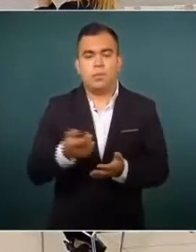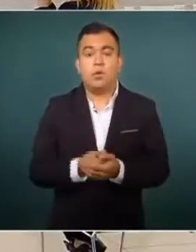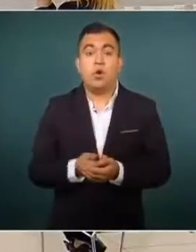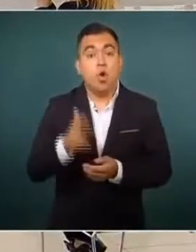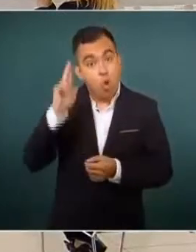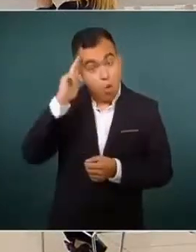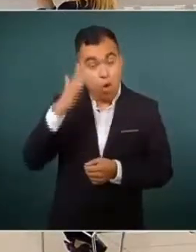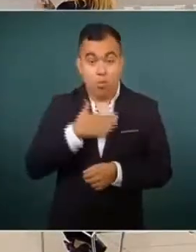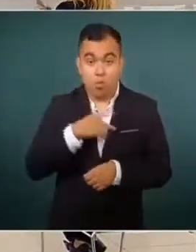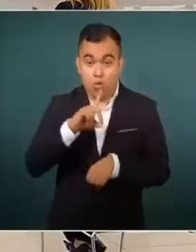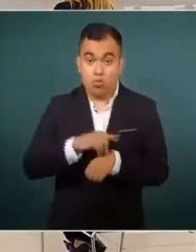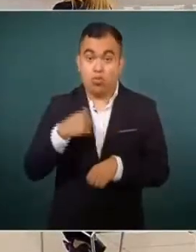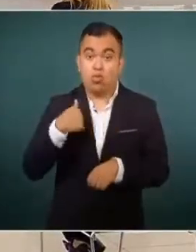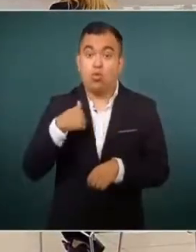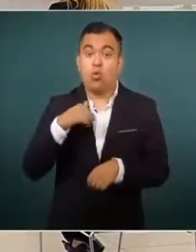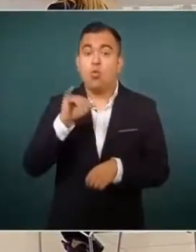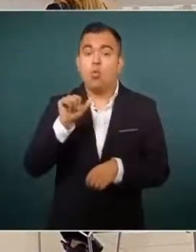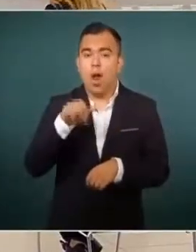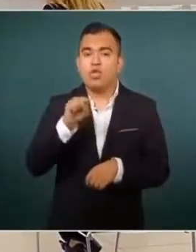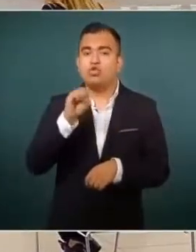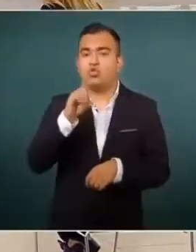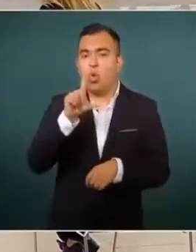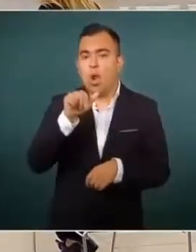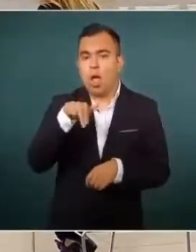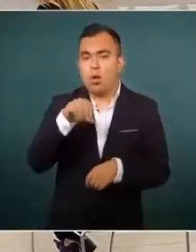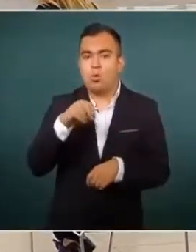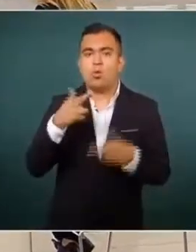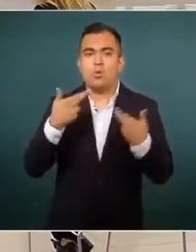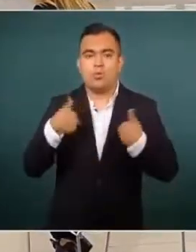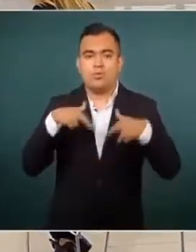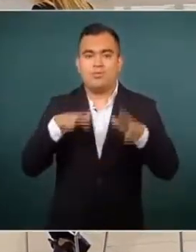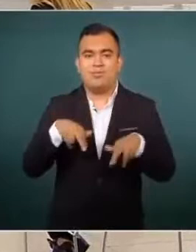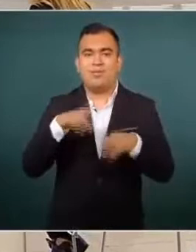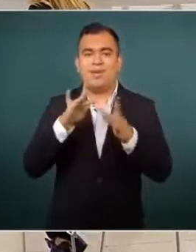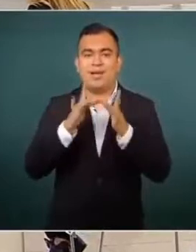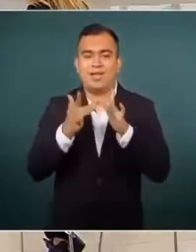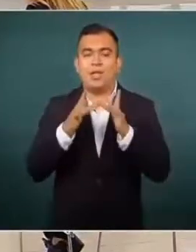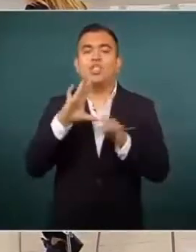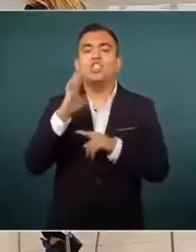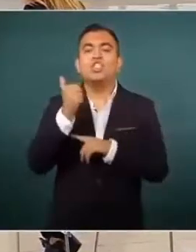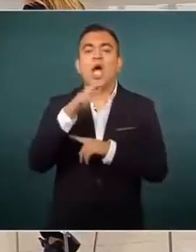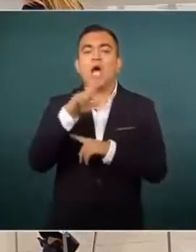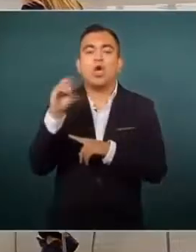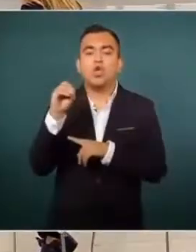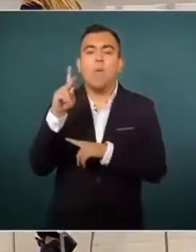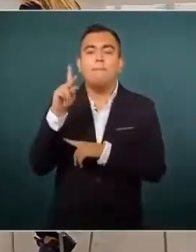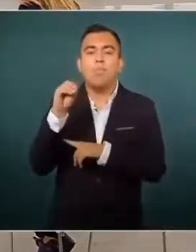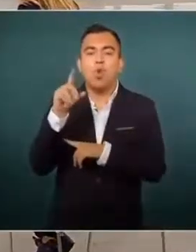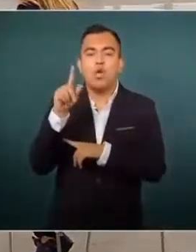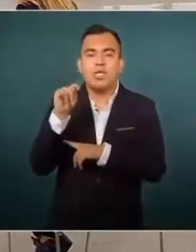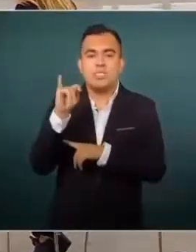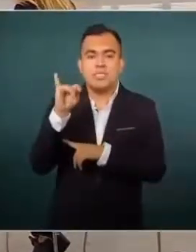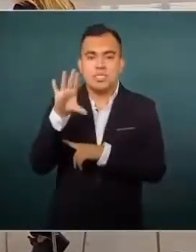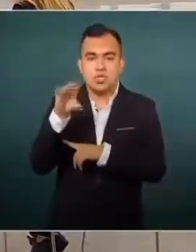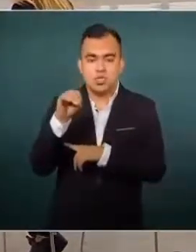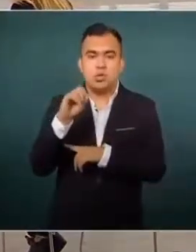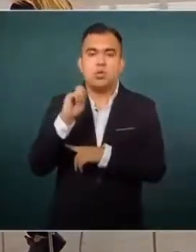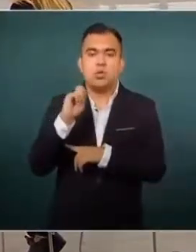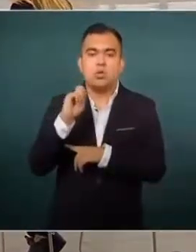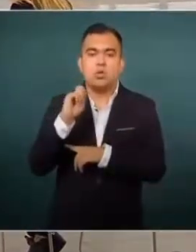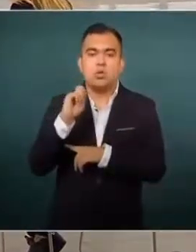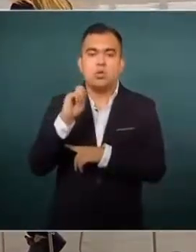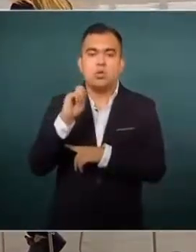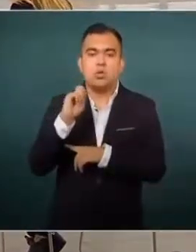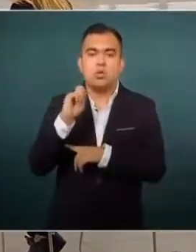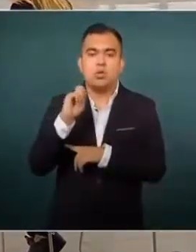Muy buenos días, yo soy Juncal Solano, representando a las benditas redes sociales, Charro Político, Nopal Times y defensor de